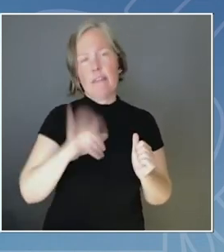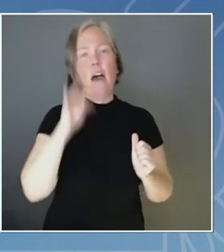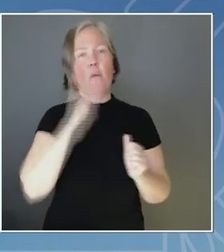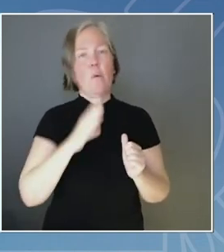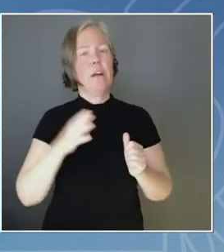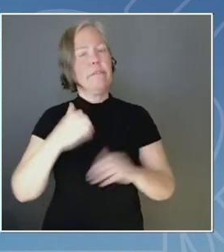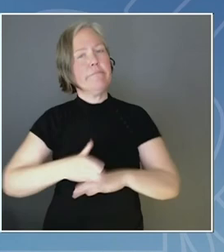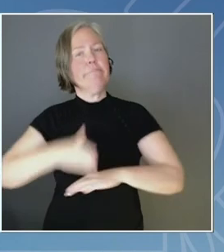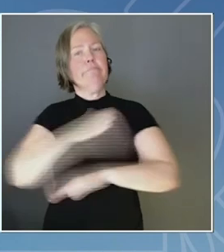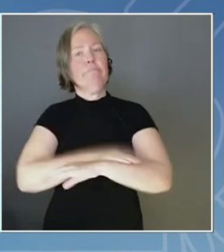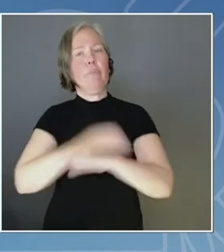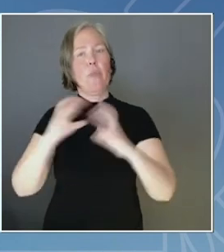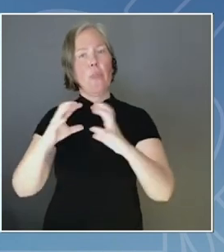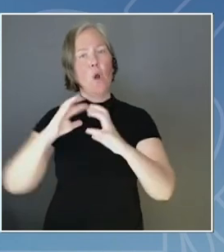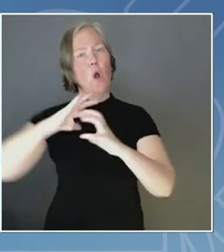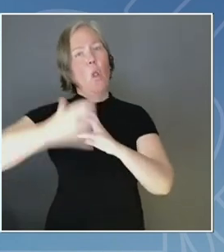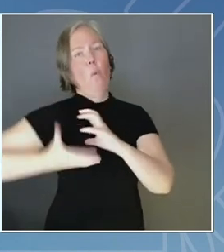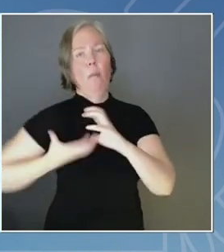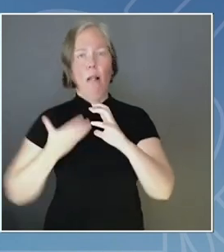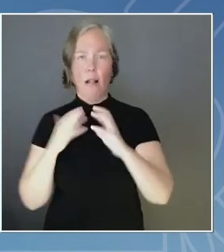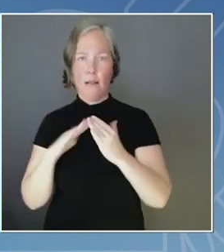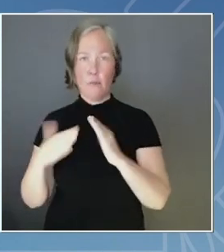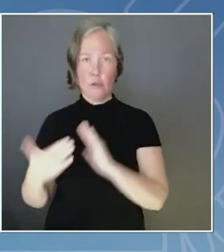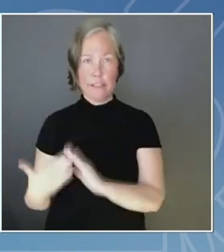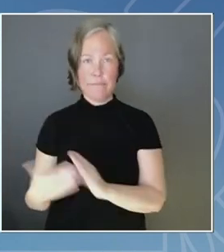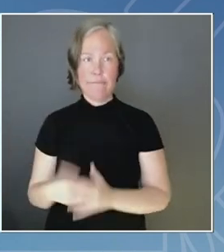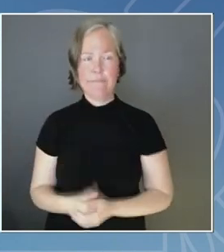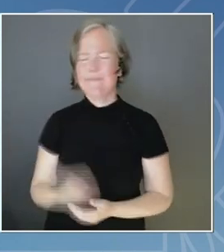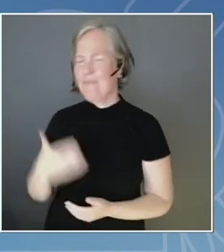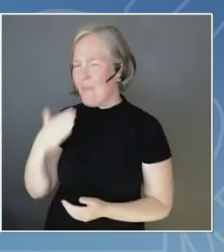Right, thank you. Anyone else?